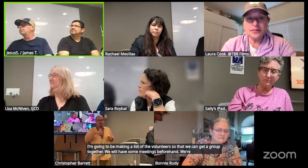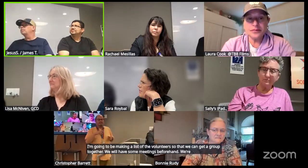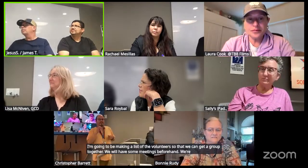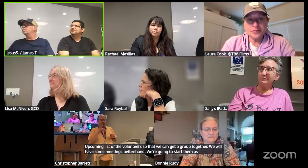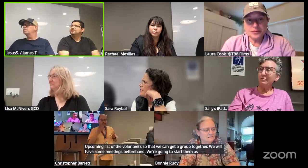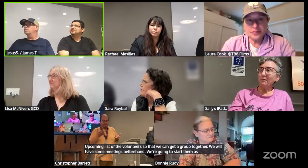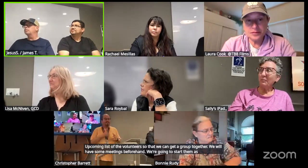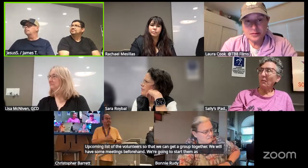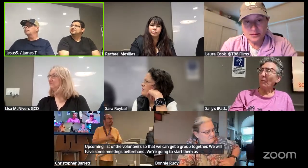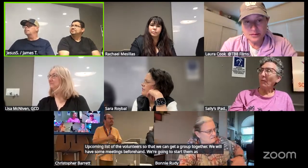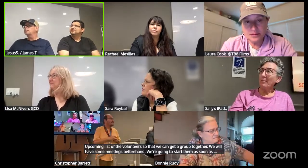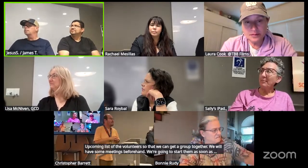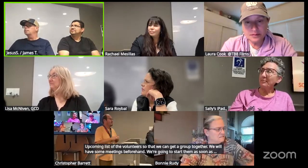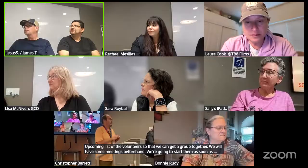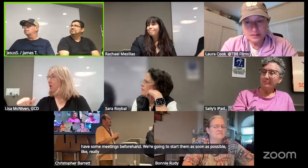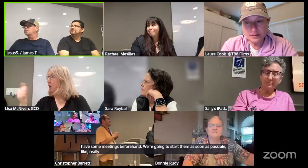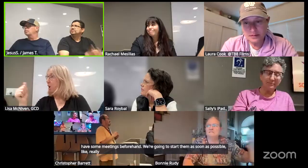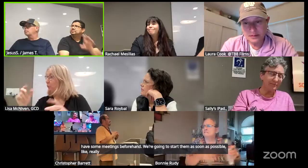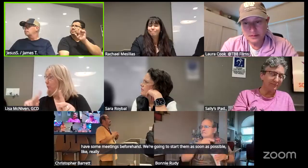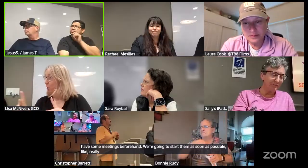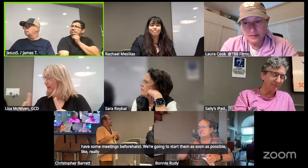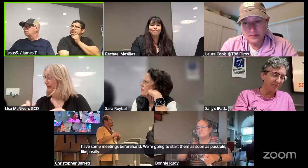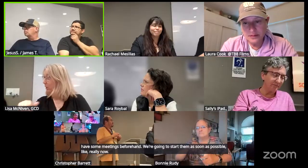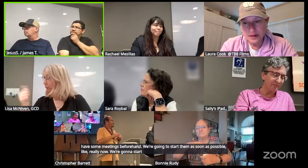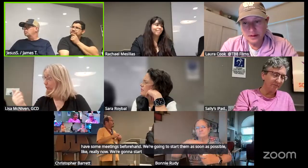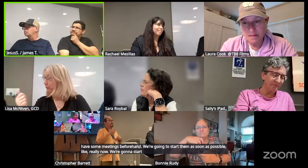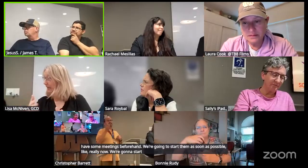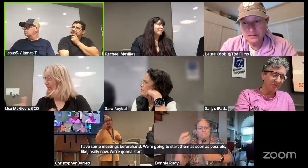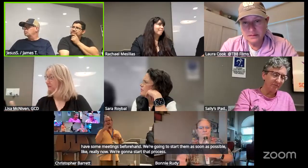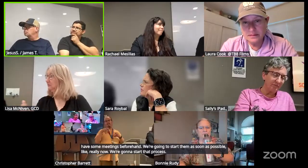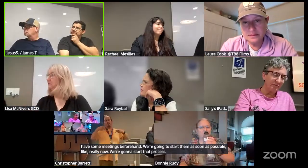possible, like really now, we're gonna start that process.